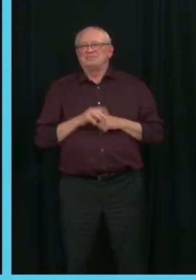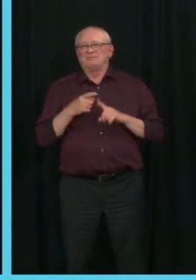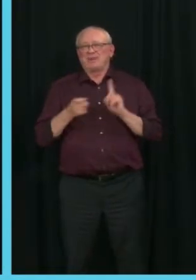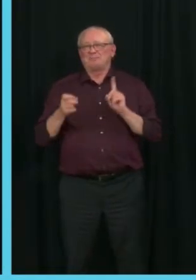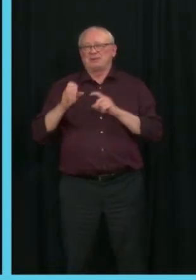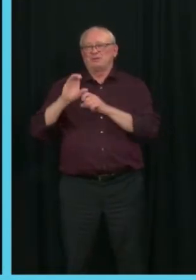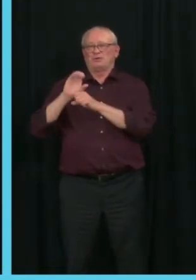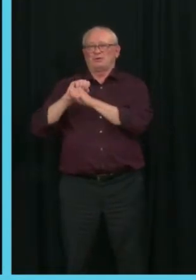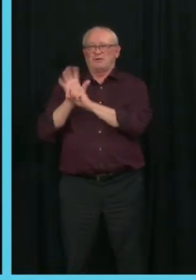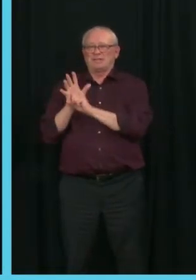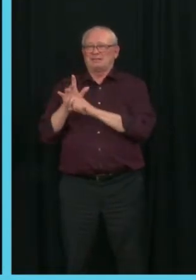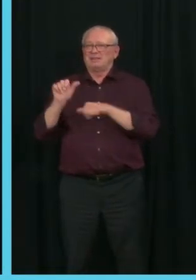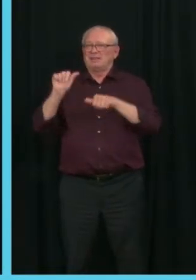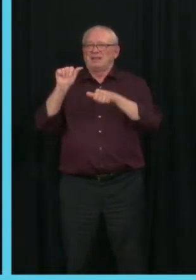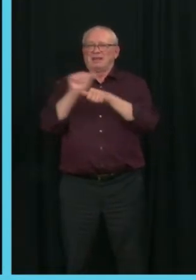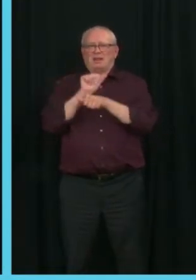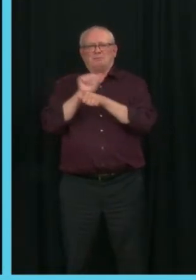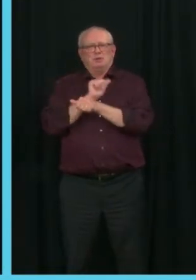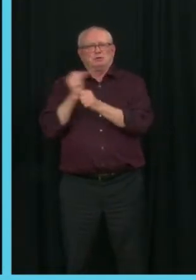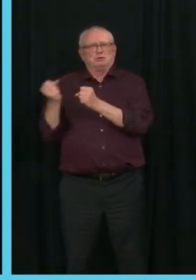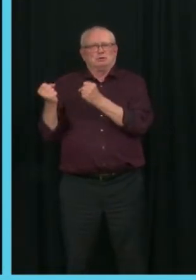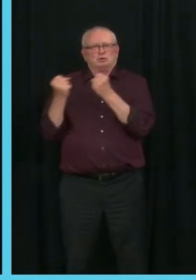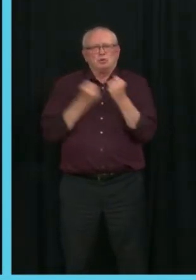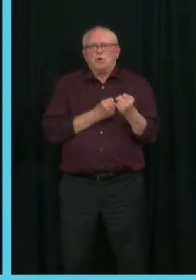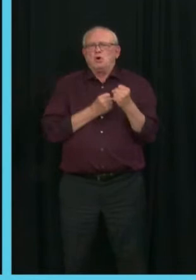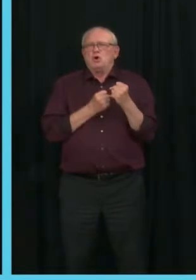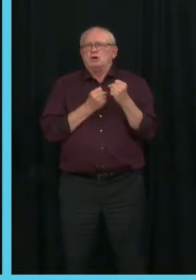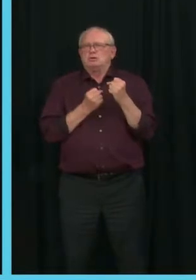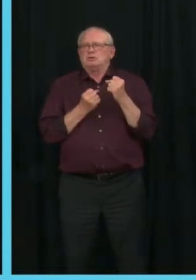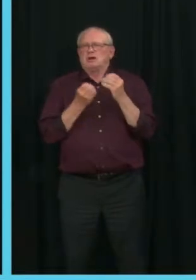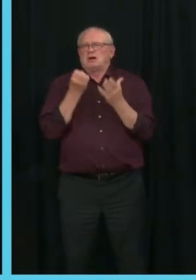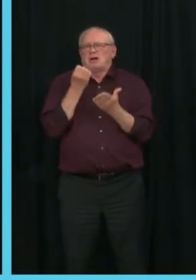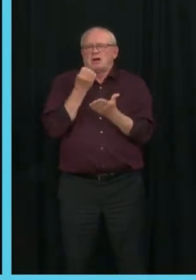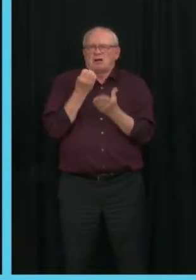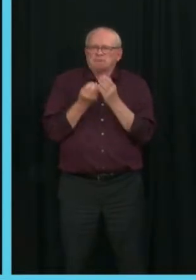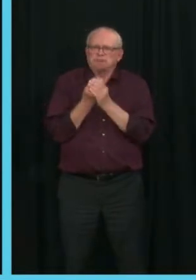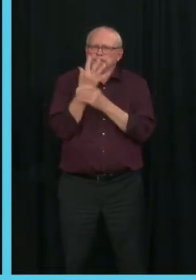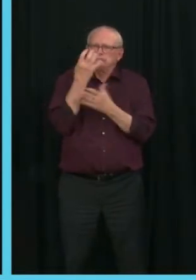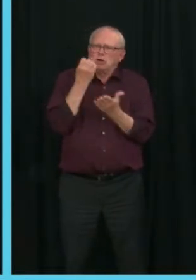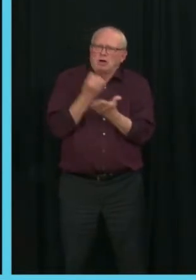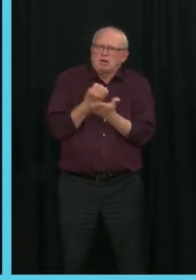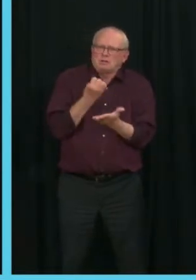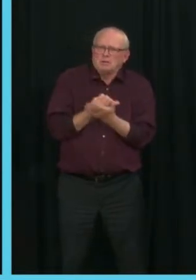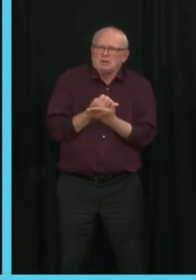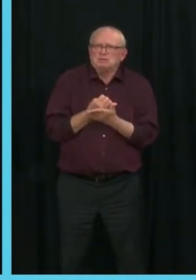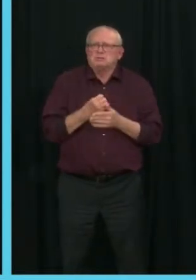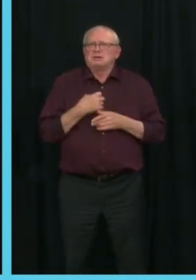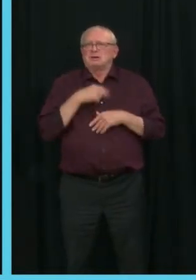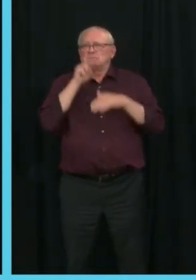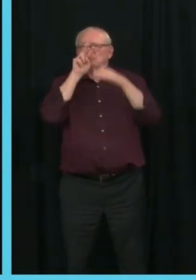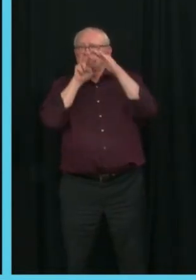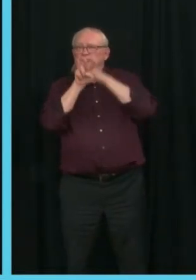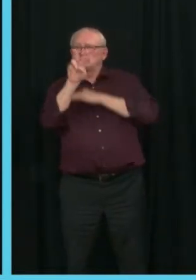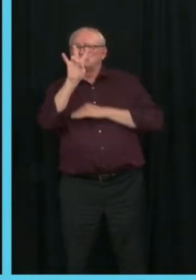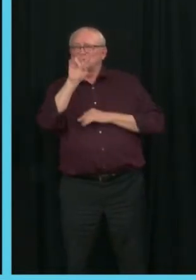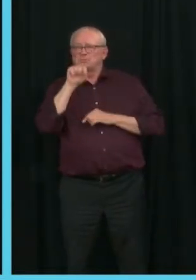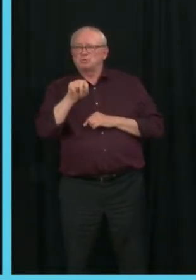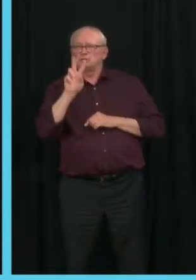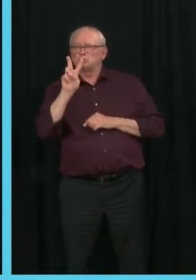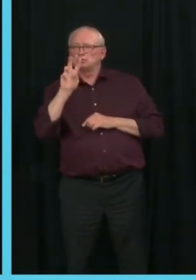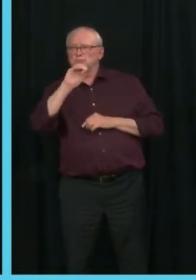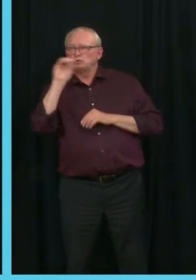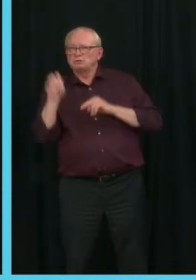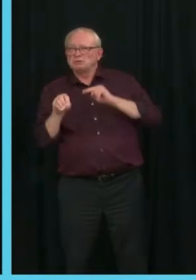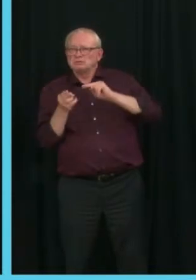growth. This week, the Conference Board projected 7.2% expansion of our GDP. We've recovered all of the jobs